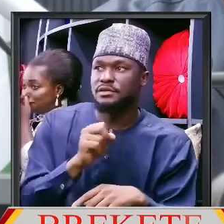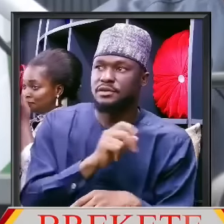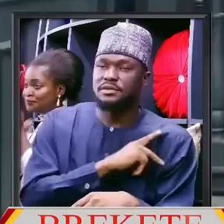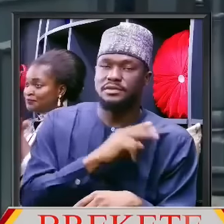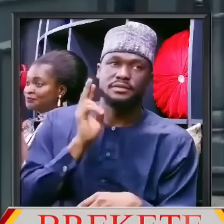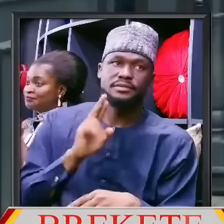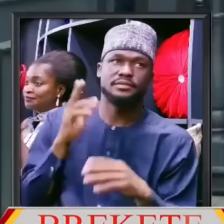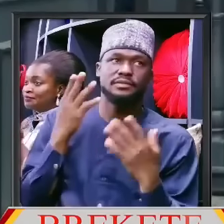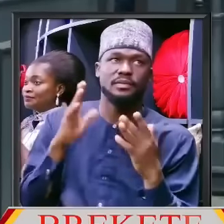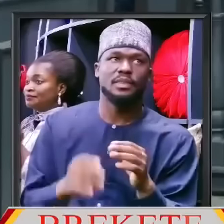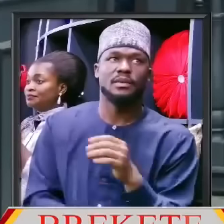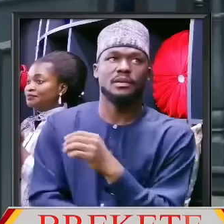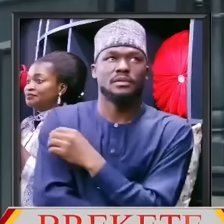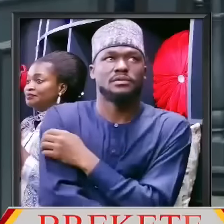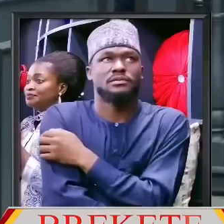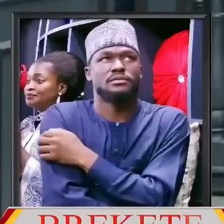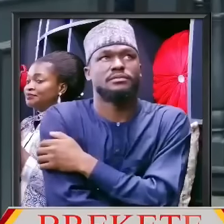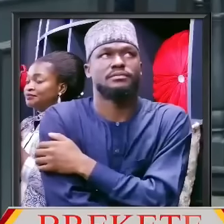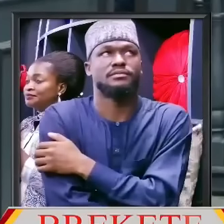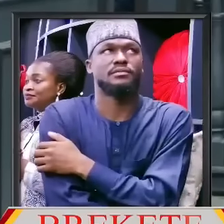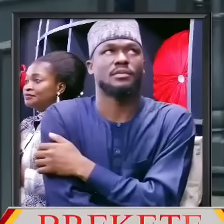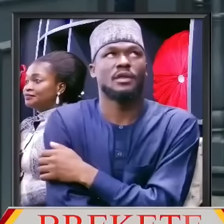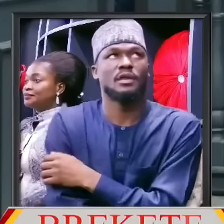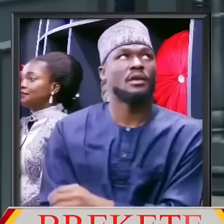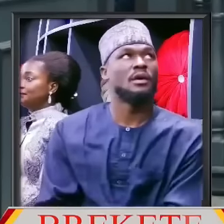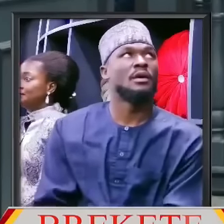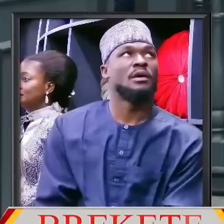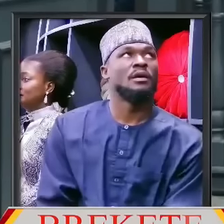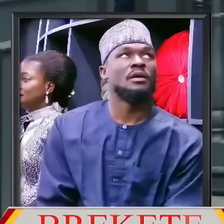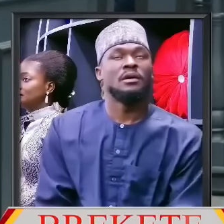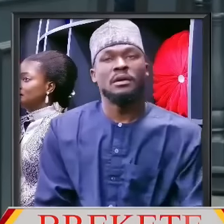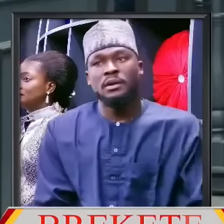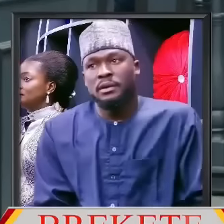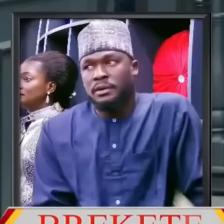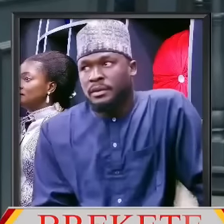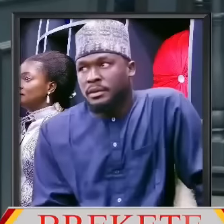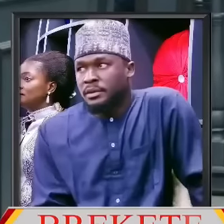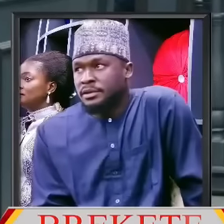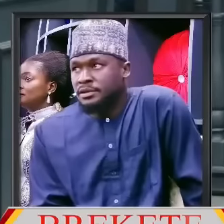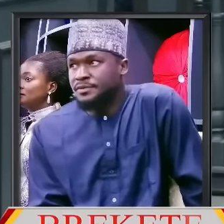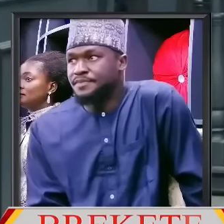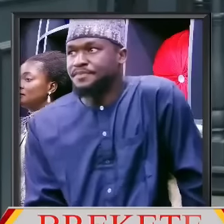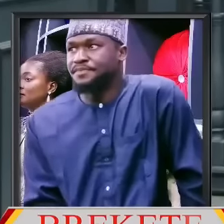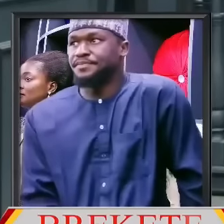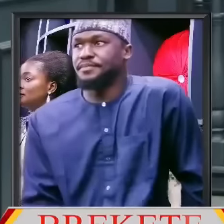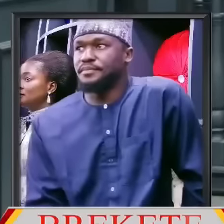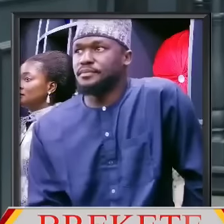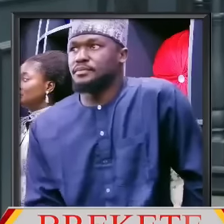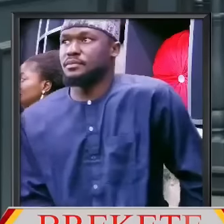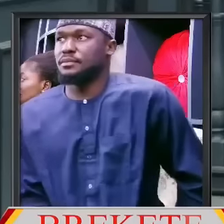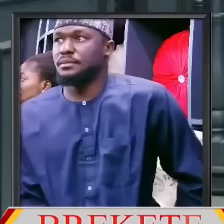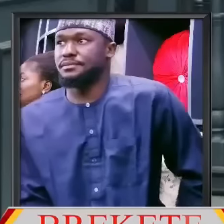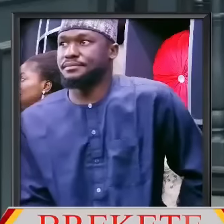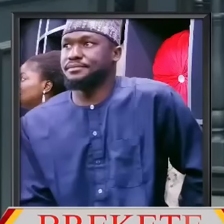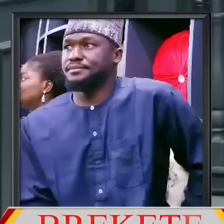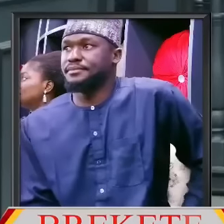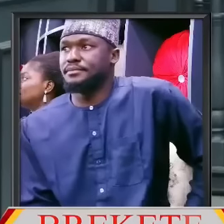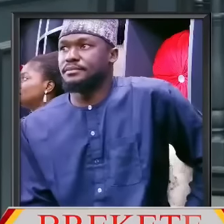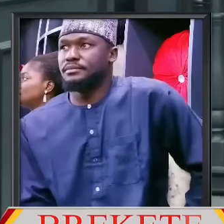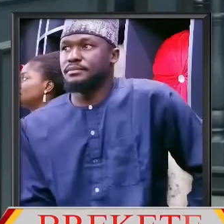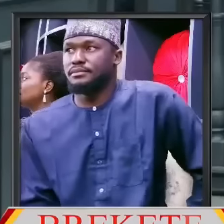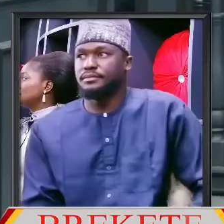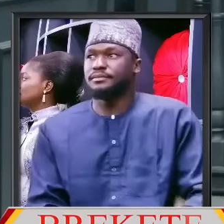her. Give to the persons behind you. Any person will take microphone, go come forward a little. Move forward. That place. My